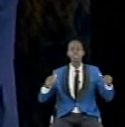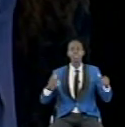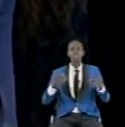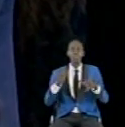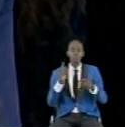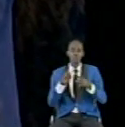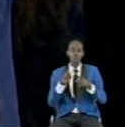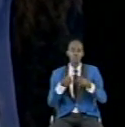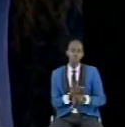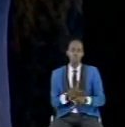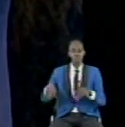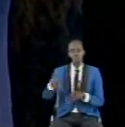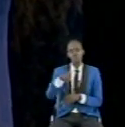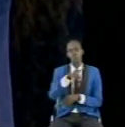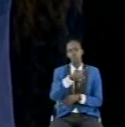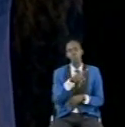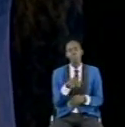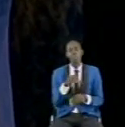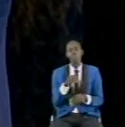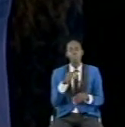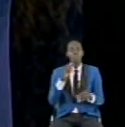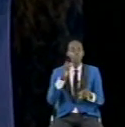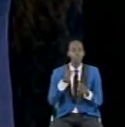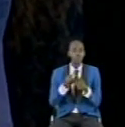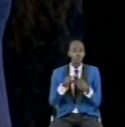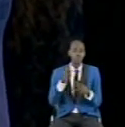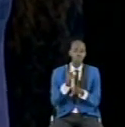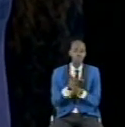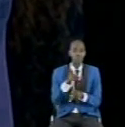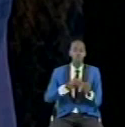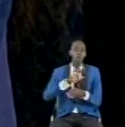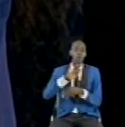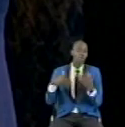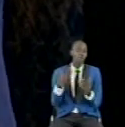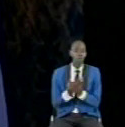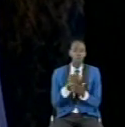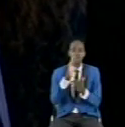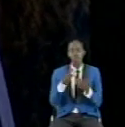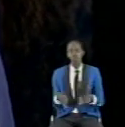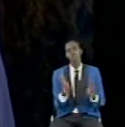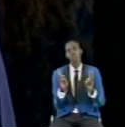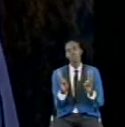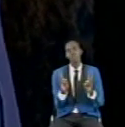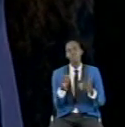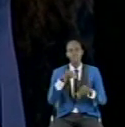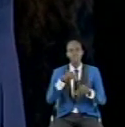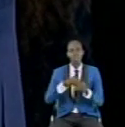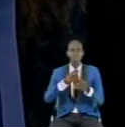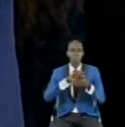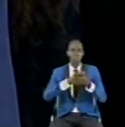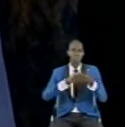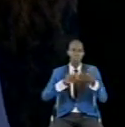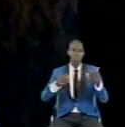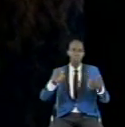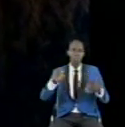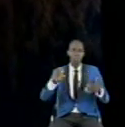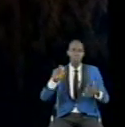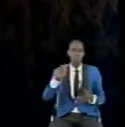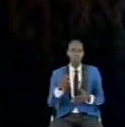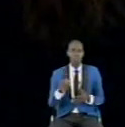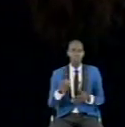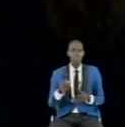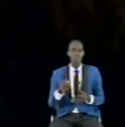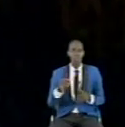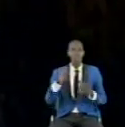to keep thee in all thy ways verse 12 it shall bear